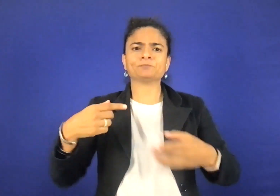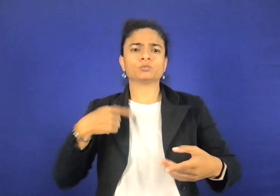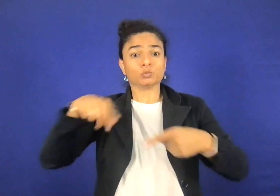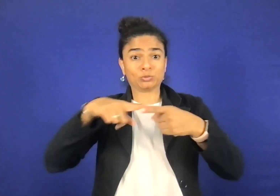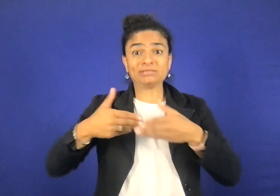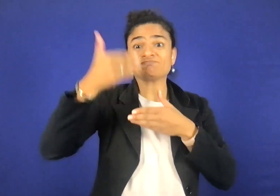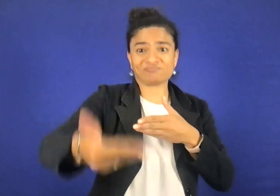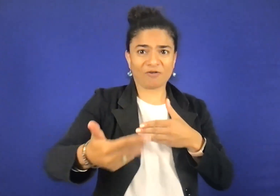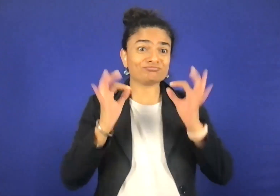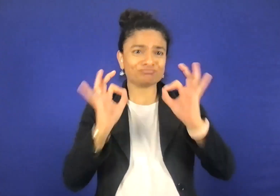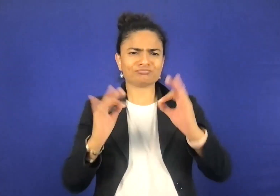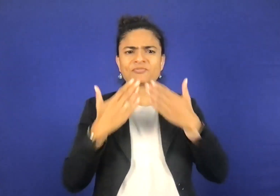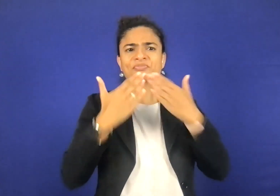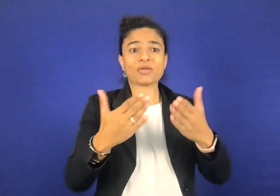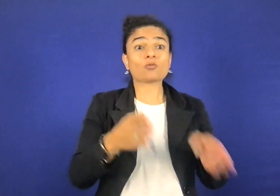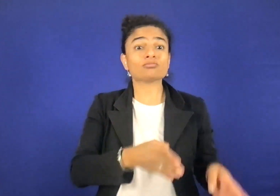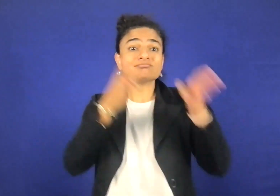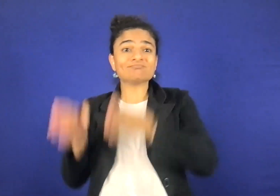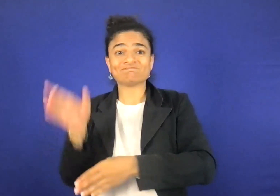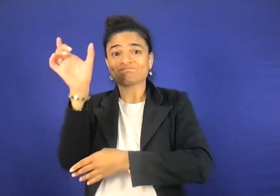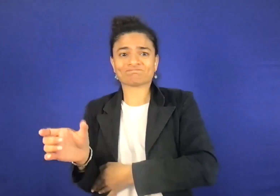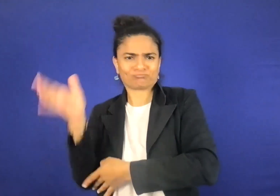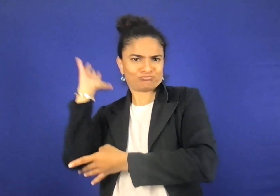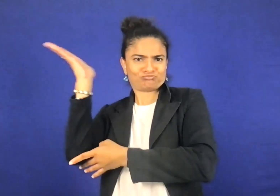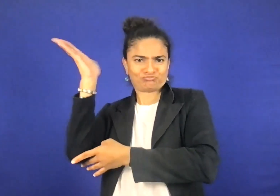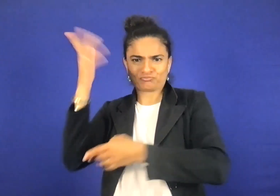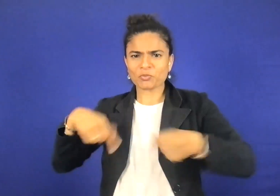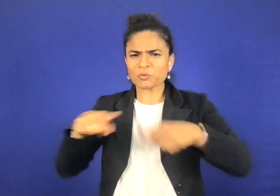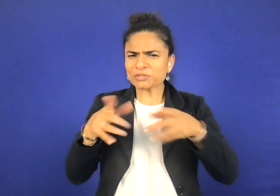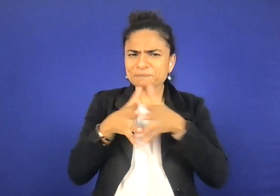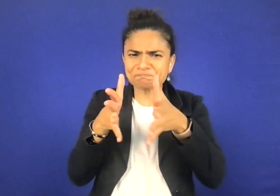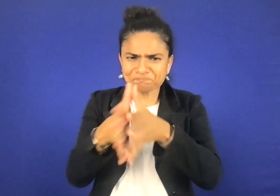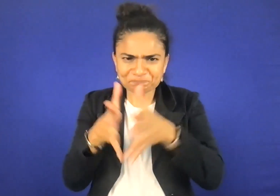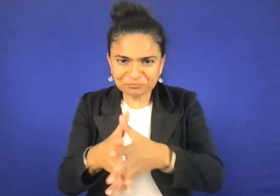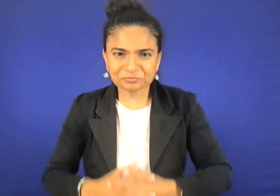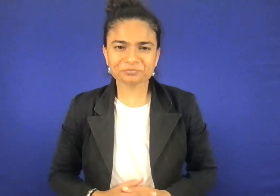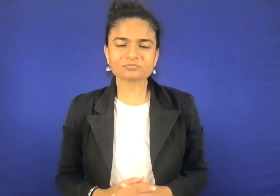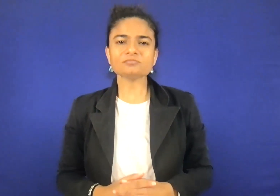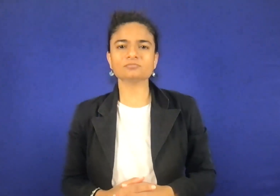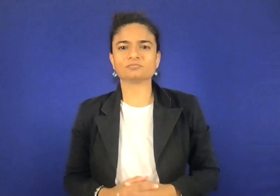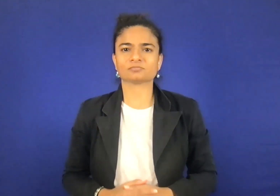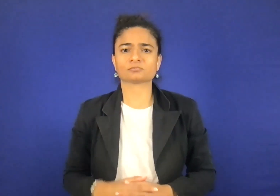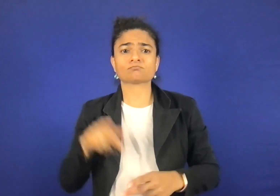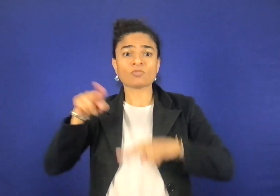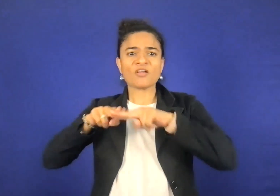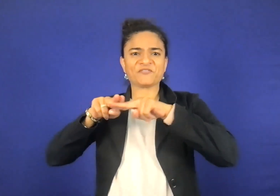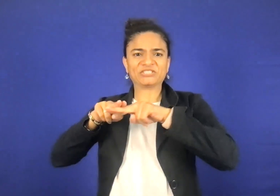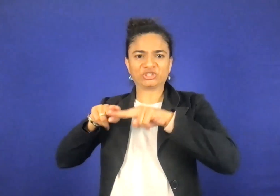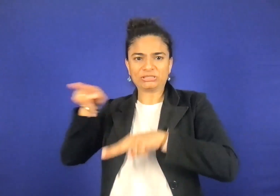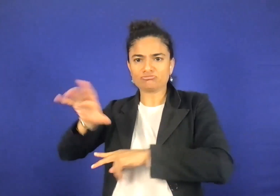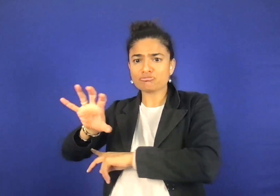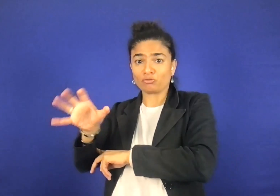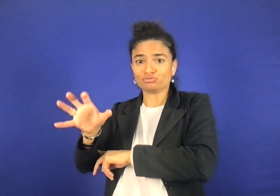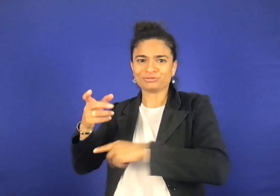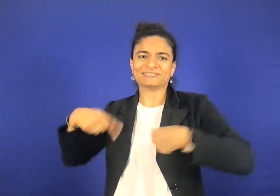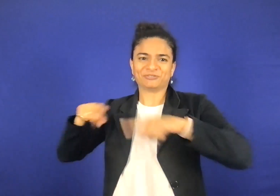next presenter from Fiji. Has not been able to join us in person because of the time zone differences. So